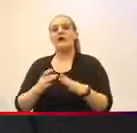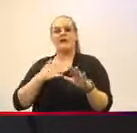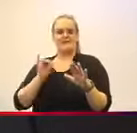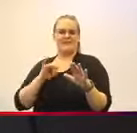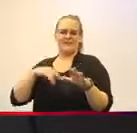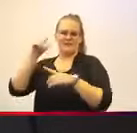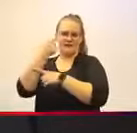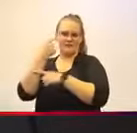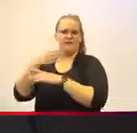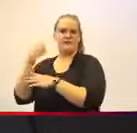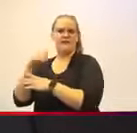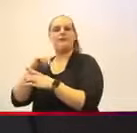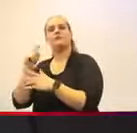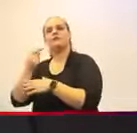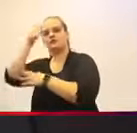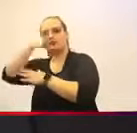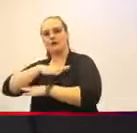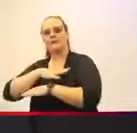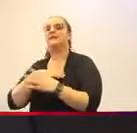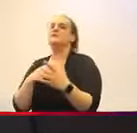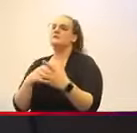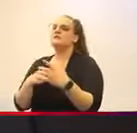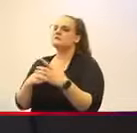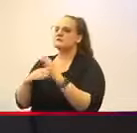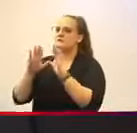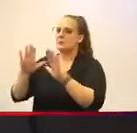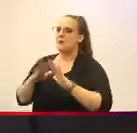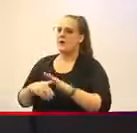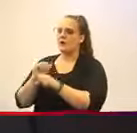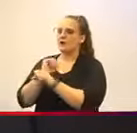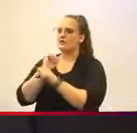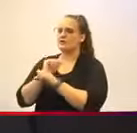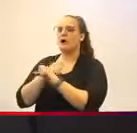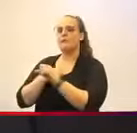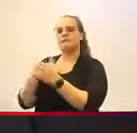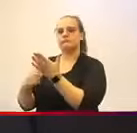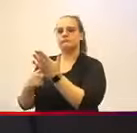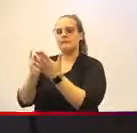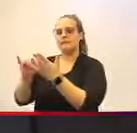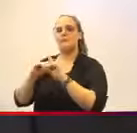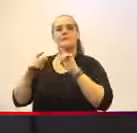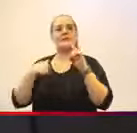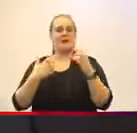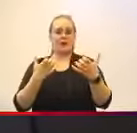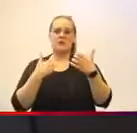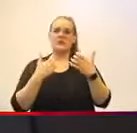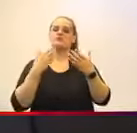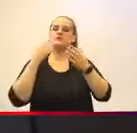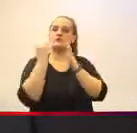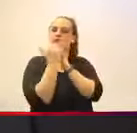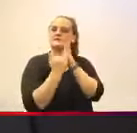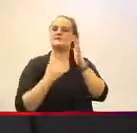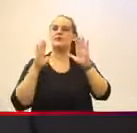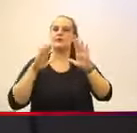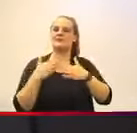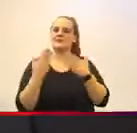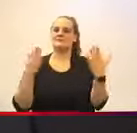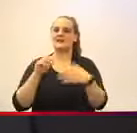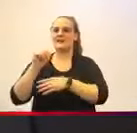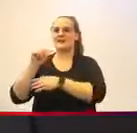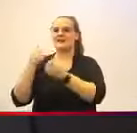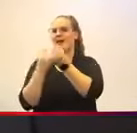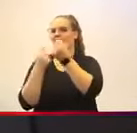great job of that. I actually just want to list the things that allies have done to make sure our community center and